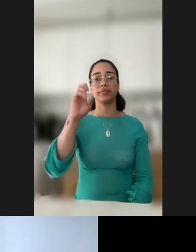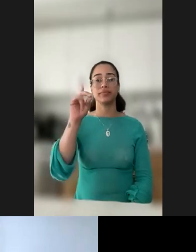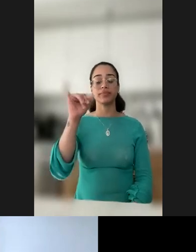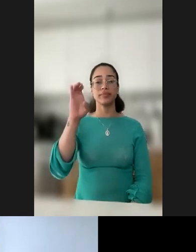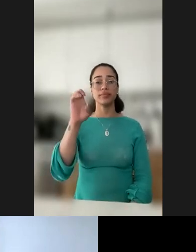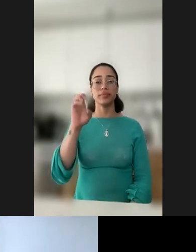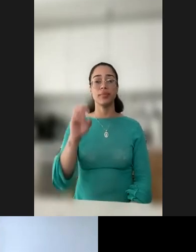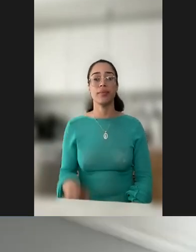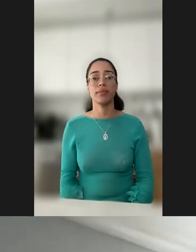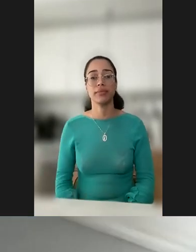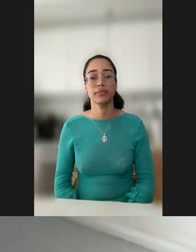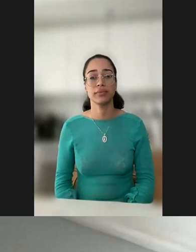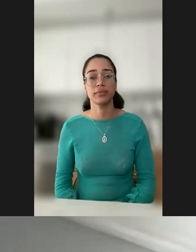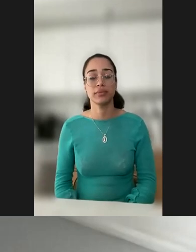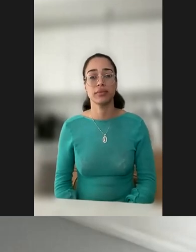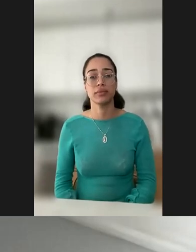Yeah, thank you.